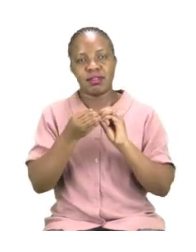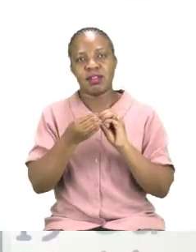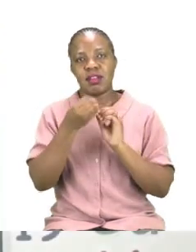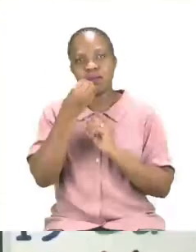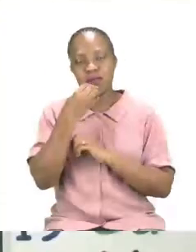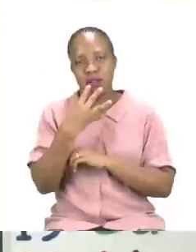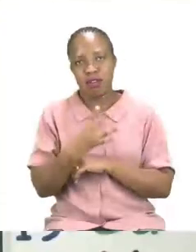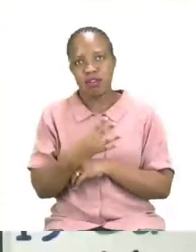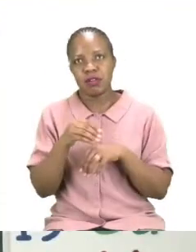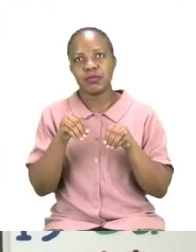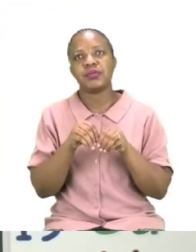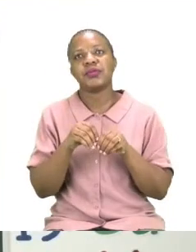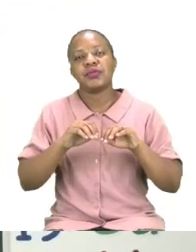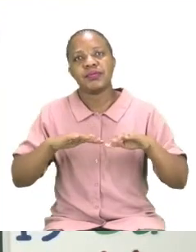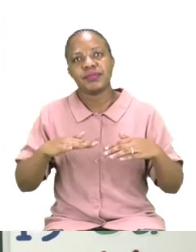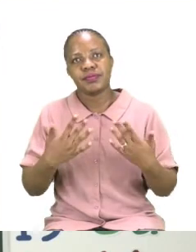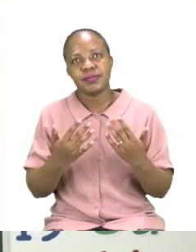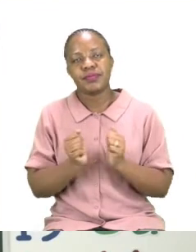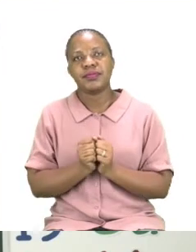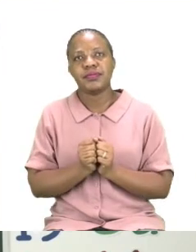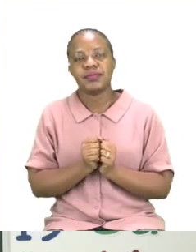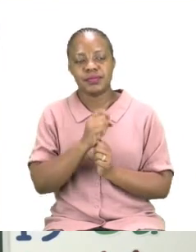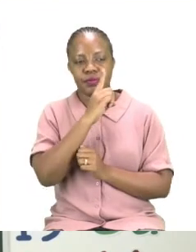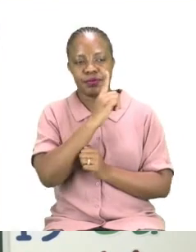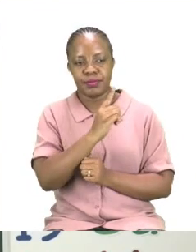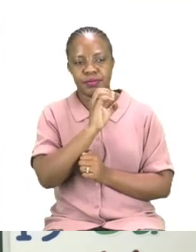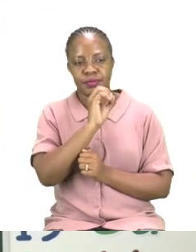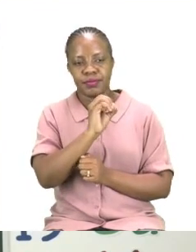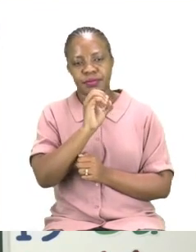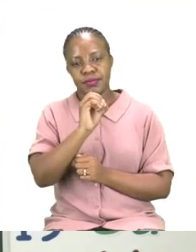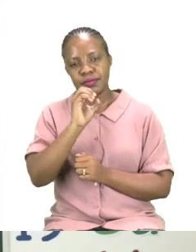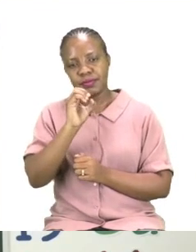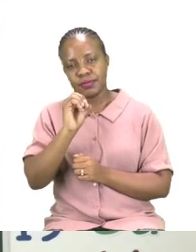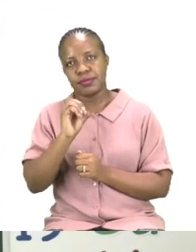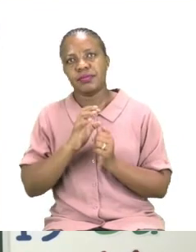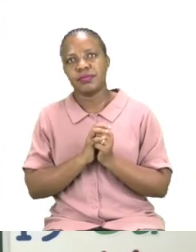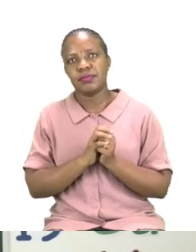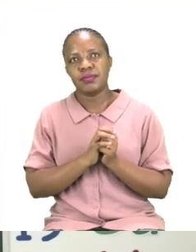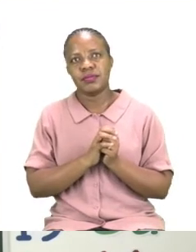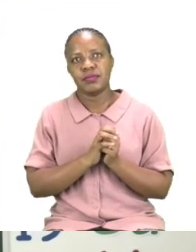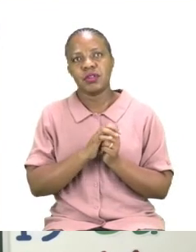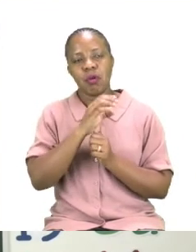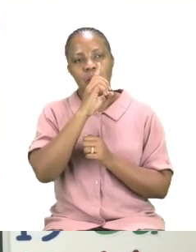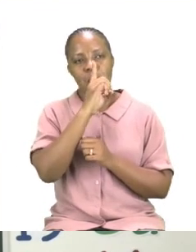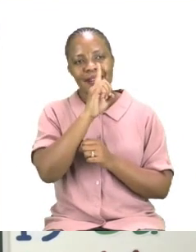written it on the board. We have said one kilo, one, a thousand grams.